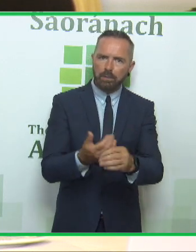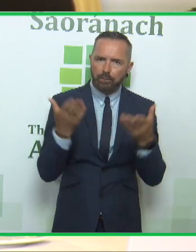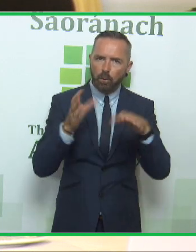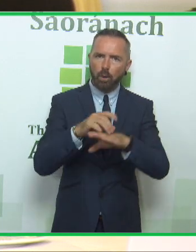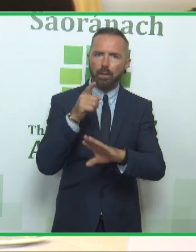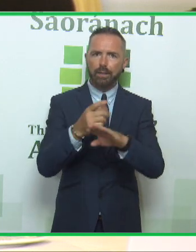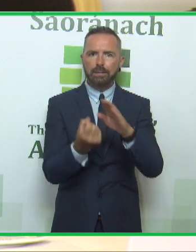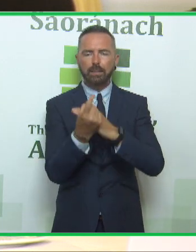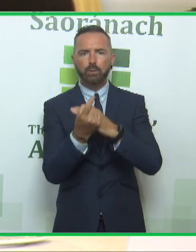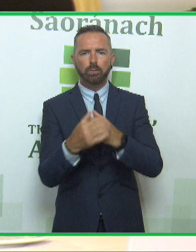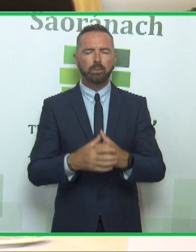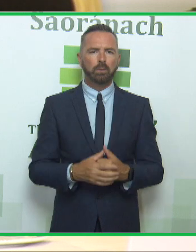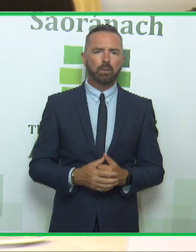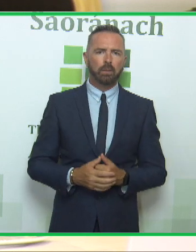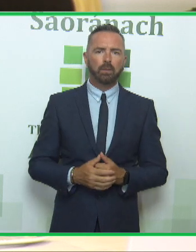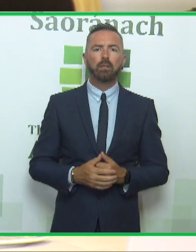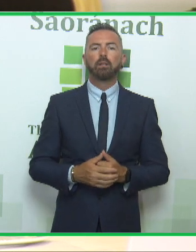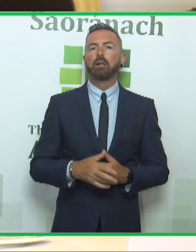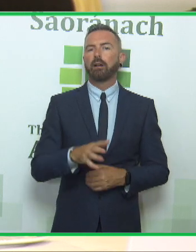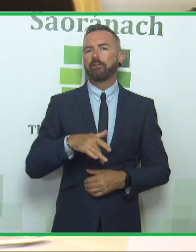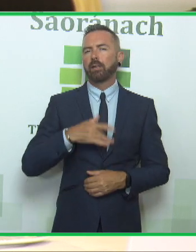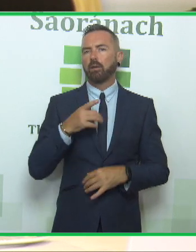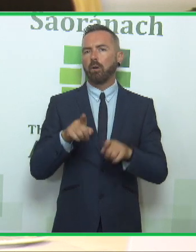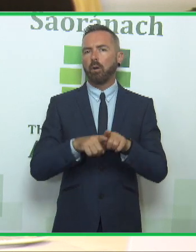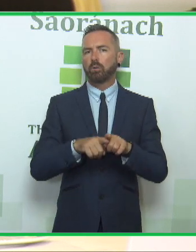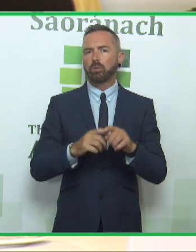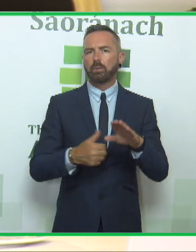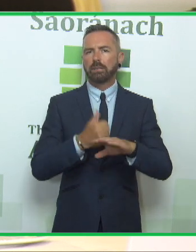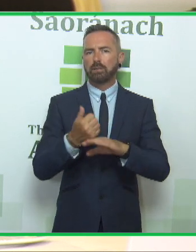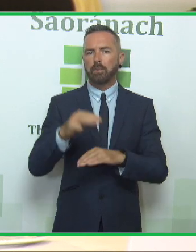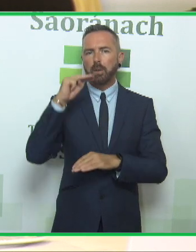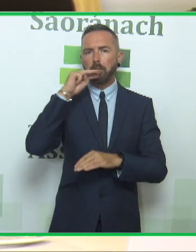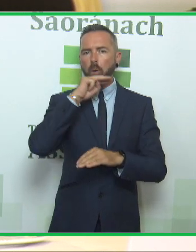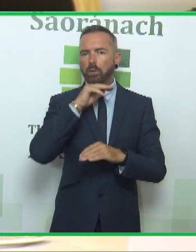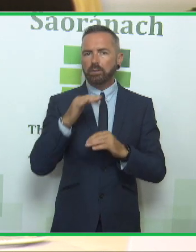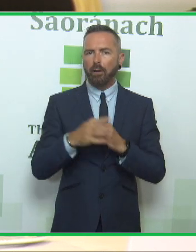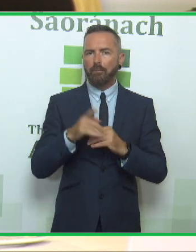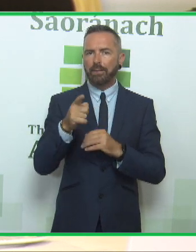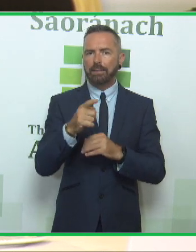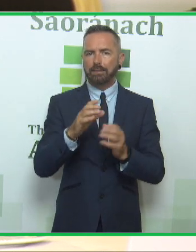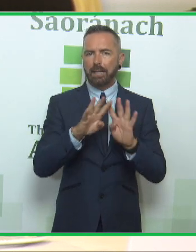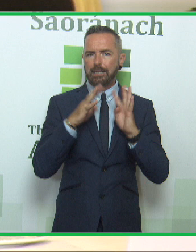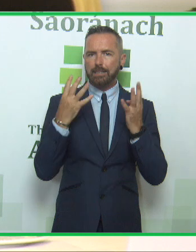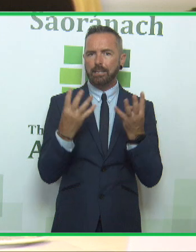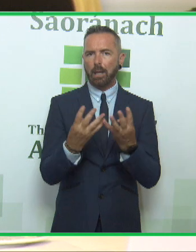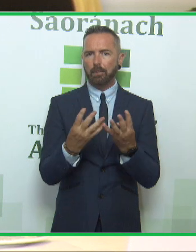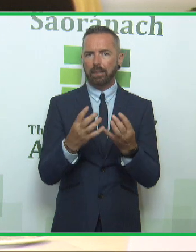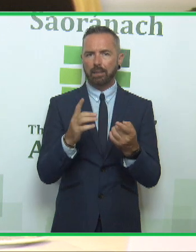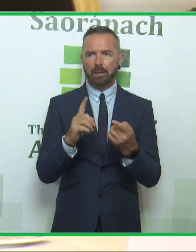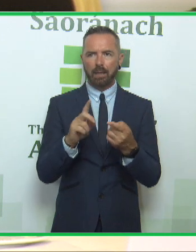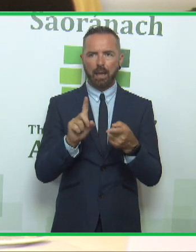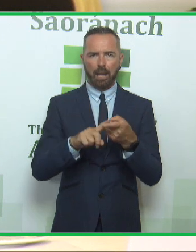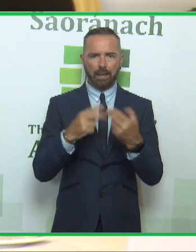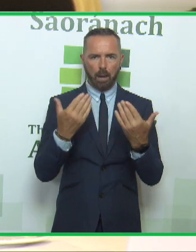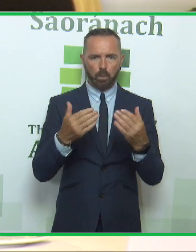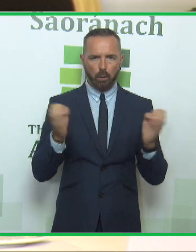compelling. And I think it does set in the importance of this assembly and the opportunity that we have to influence and act with urgency and